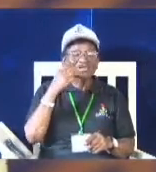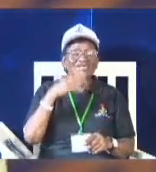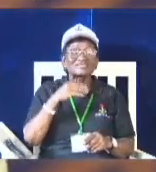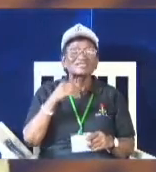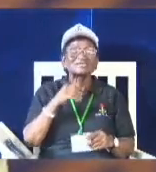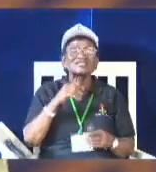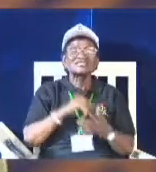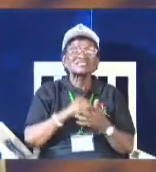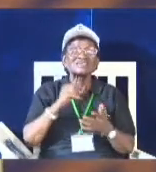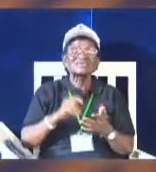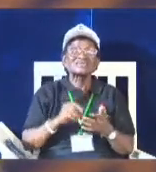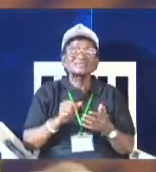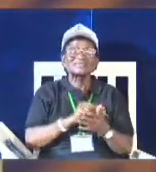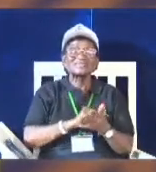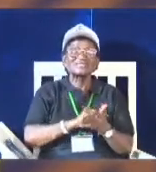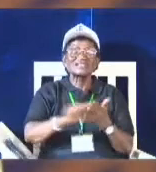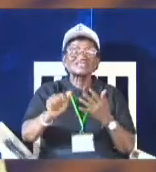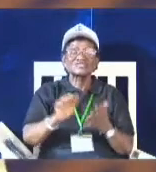destructive habits.